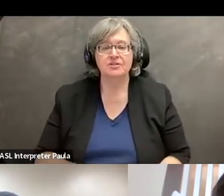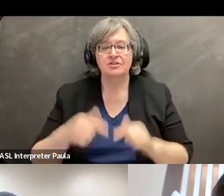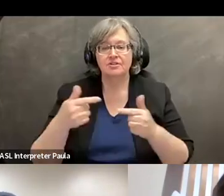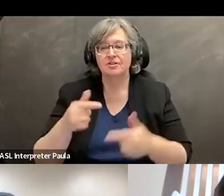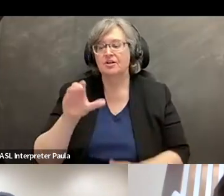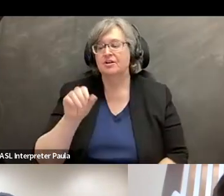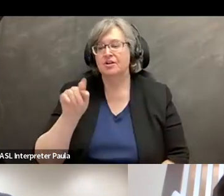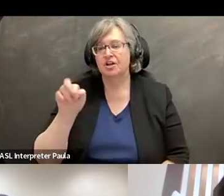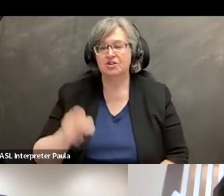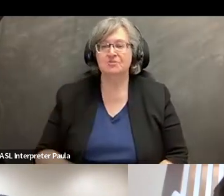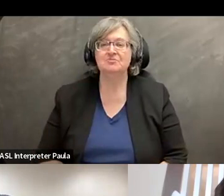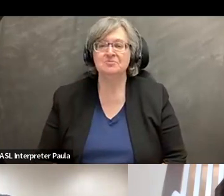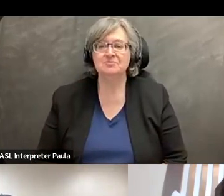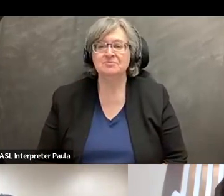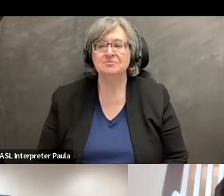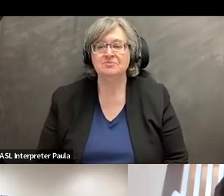Carter.